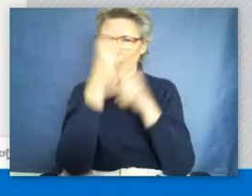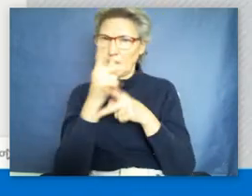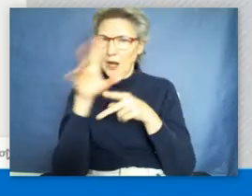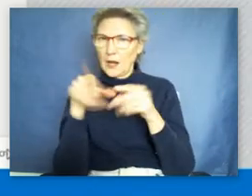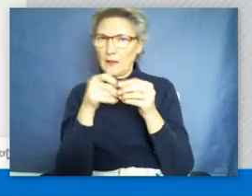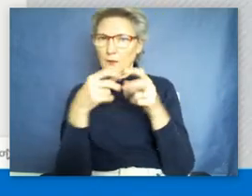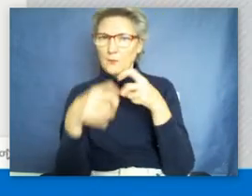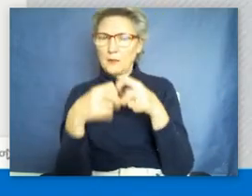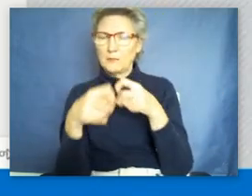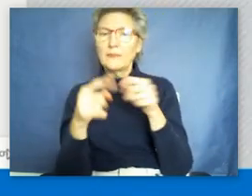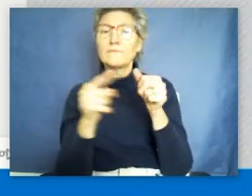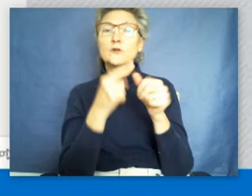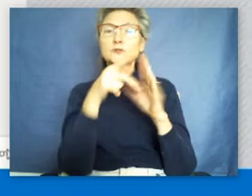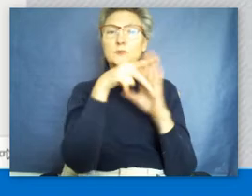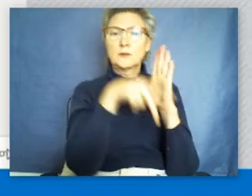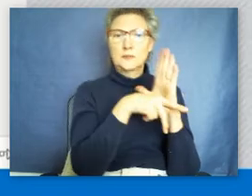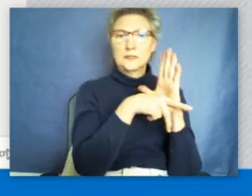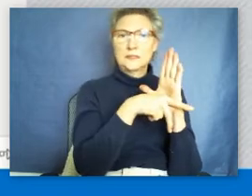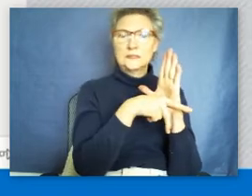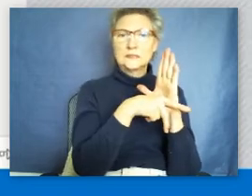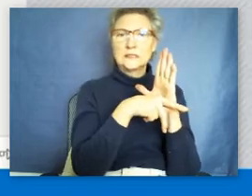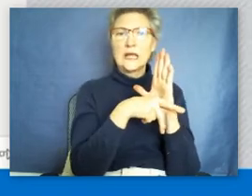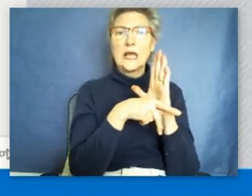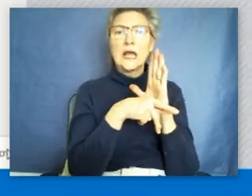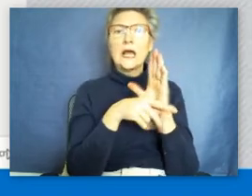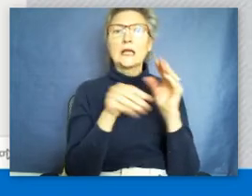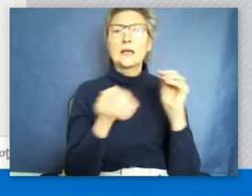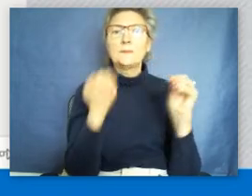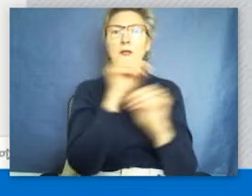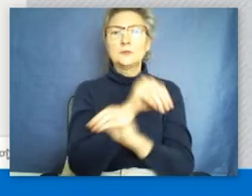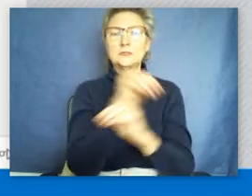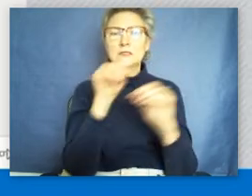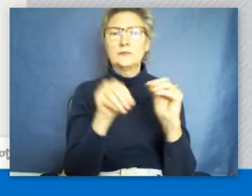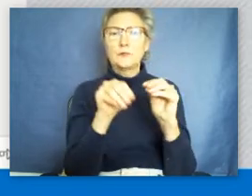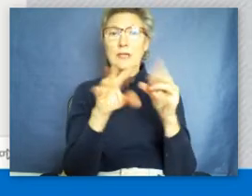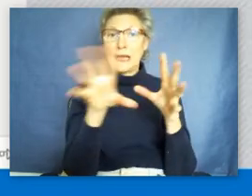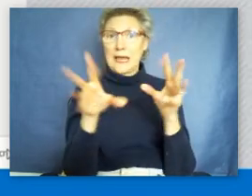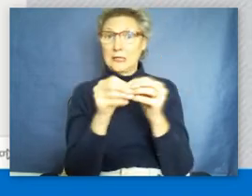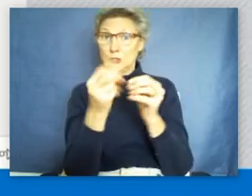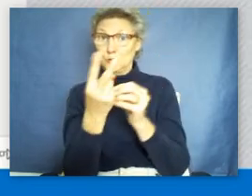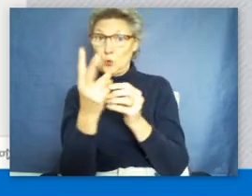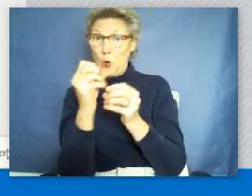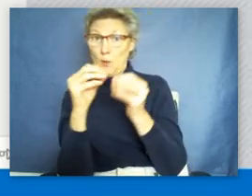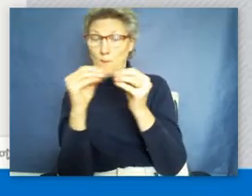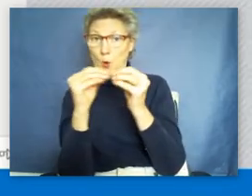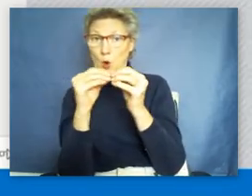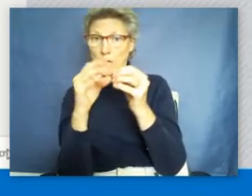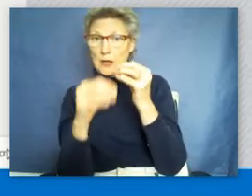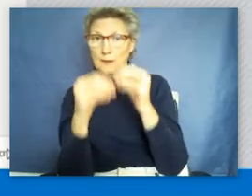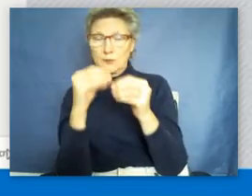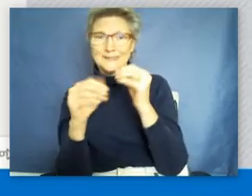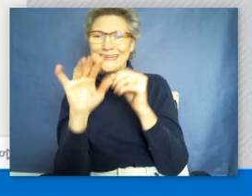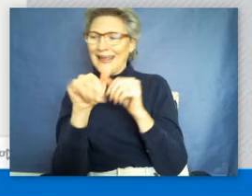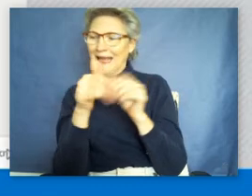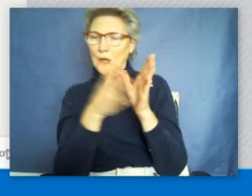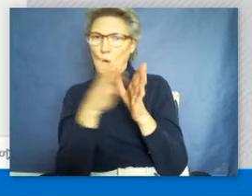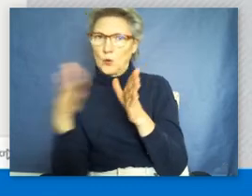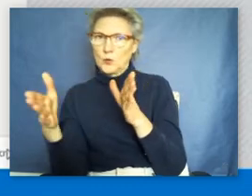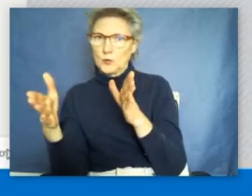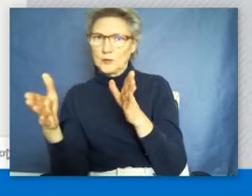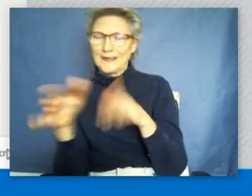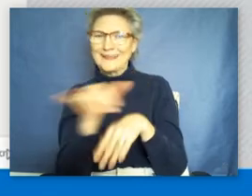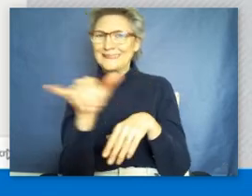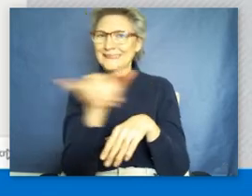The first property we're going to look at is the commutative property, where we can add two or more numbers in any order to get the same